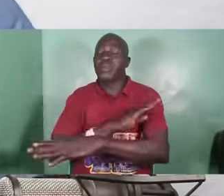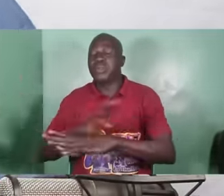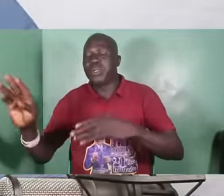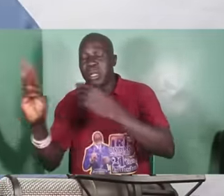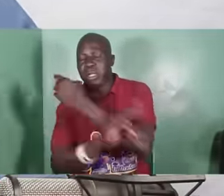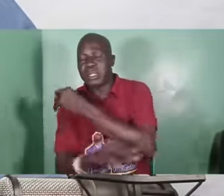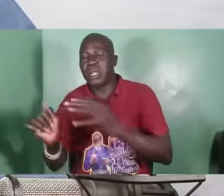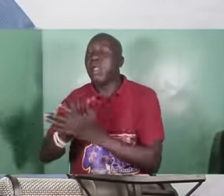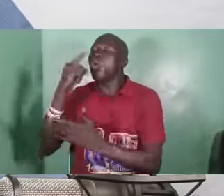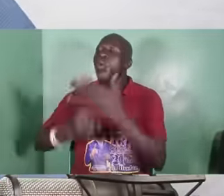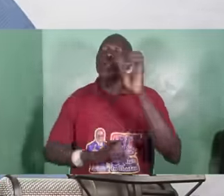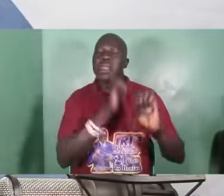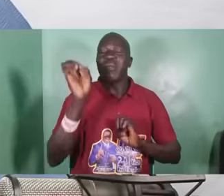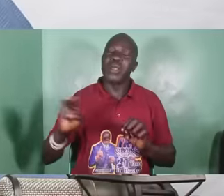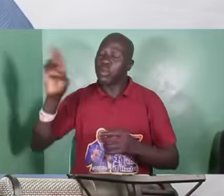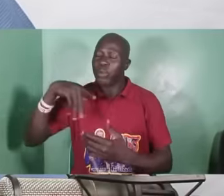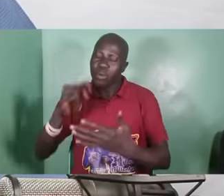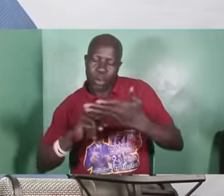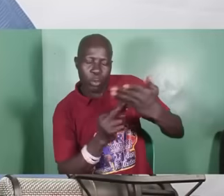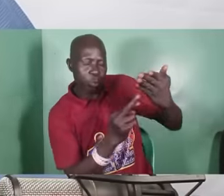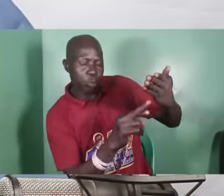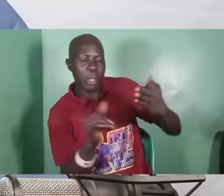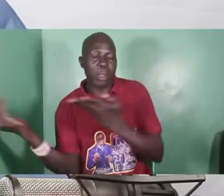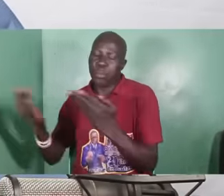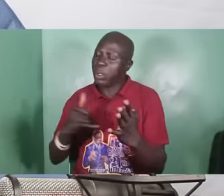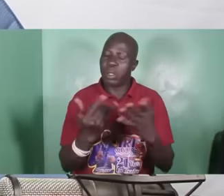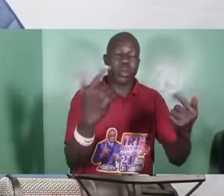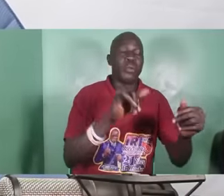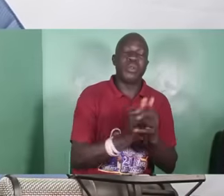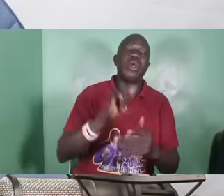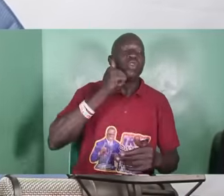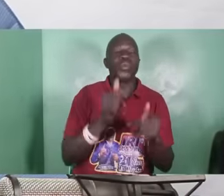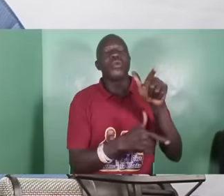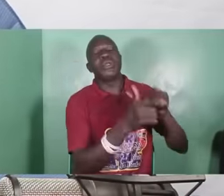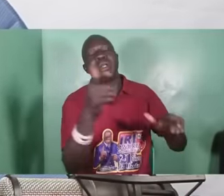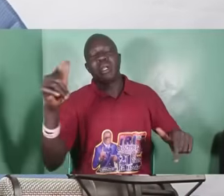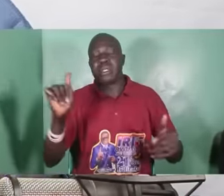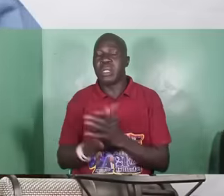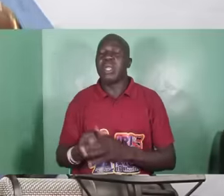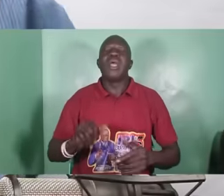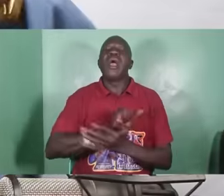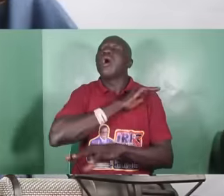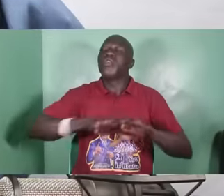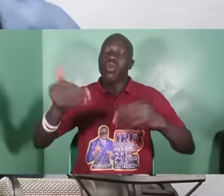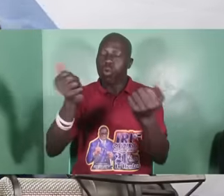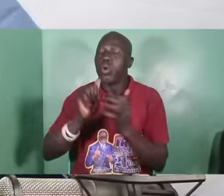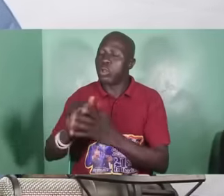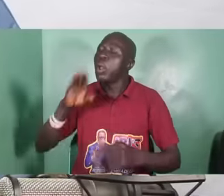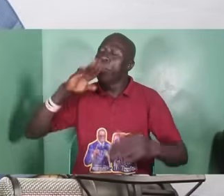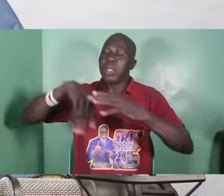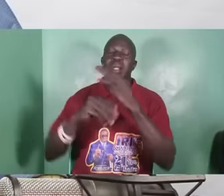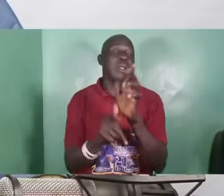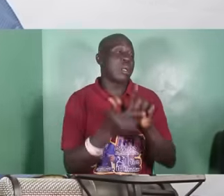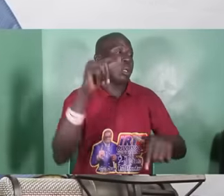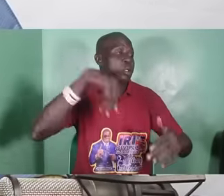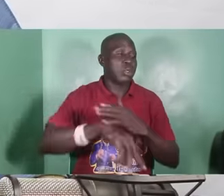All the apprentices. Owó èlò irinṣẹ́ rẹ. The tools of your business. Ẹ mú dání. You come along with it. Ọ̀la máa lé gan o. Tomorrow be tomorrow. Ẹ tẹ́wọ̀n àfẹ́ kó fẹ́ ẹ̀jẹ̀ yẹn. They don't want to